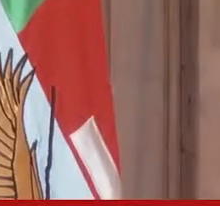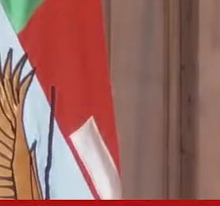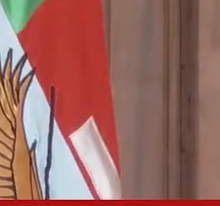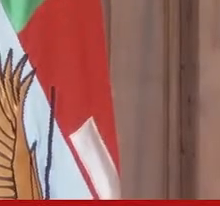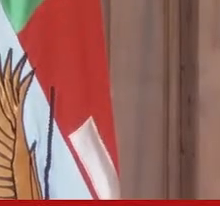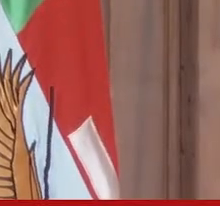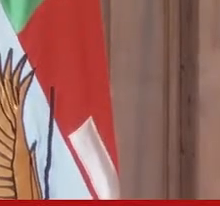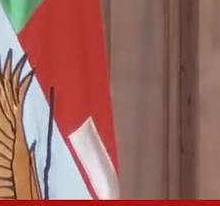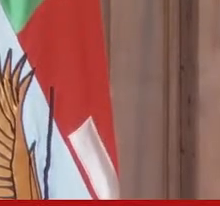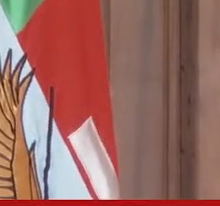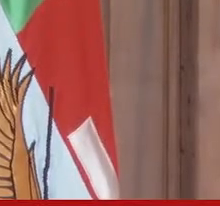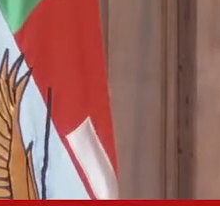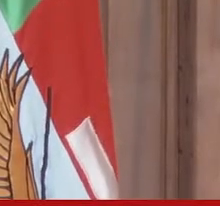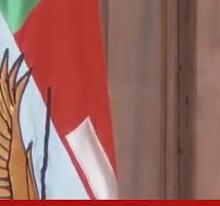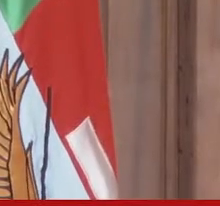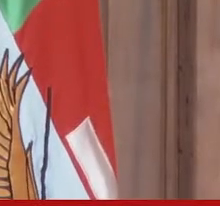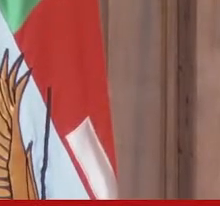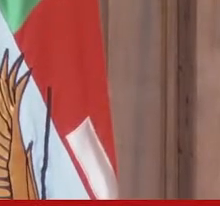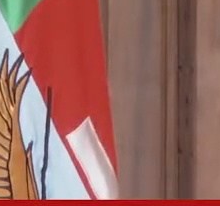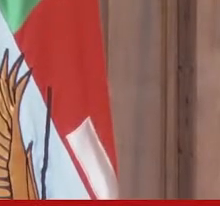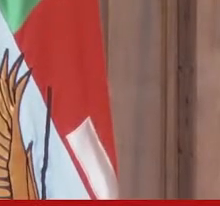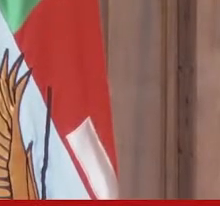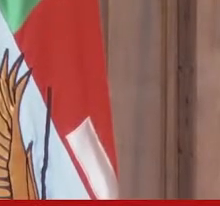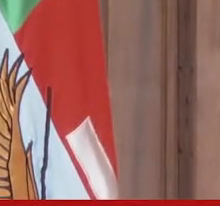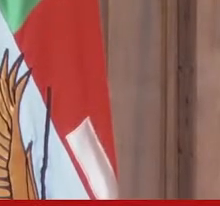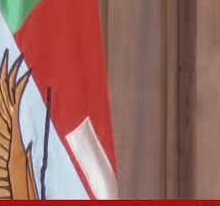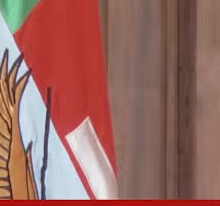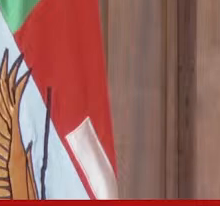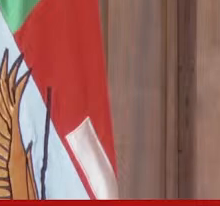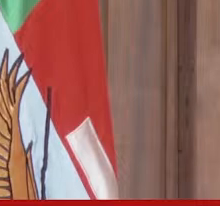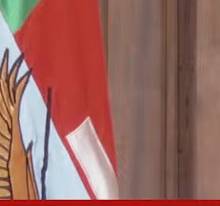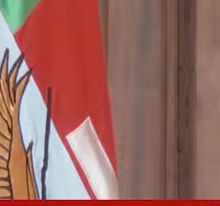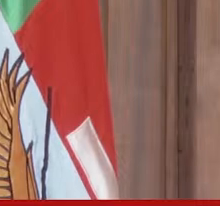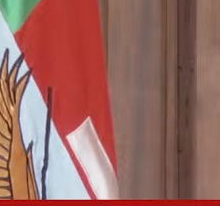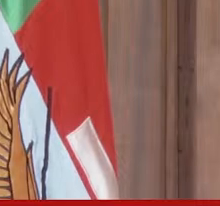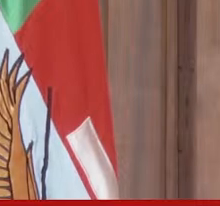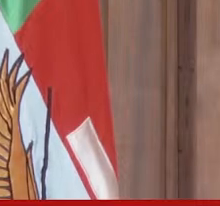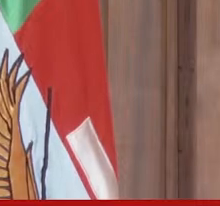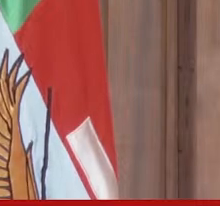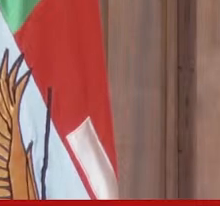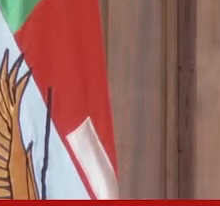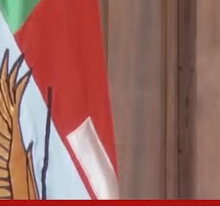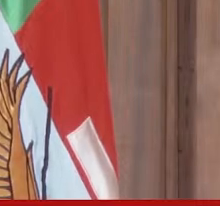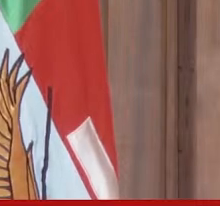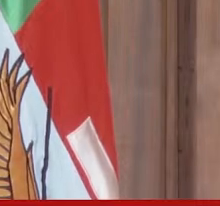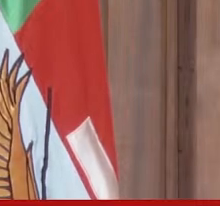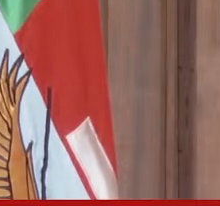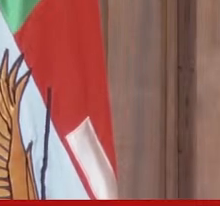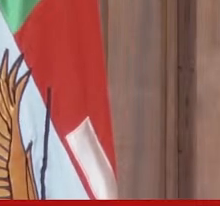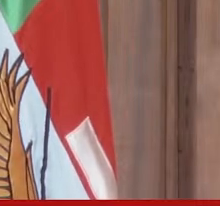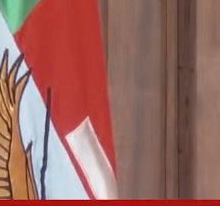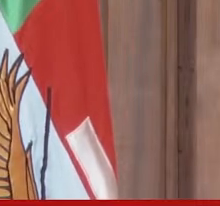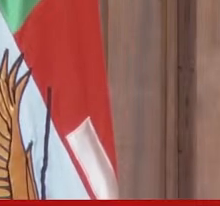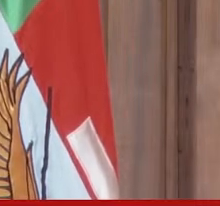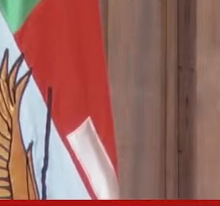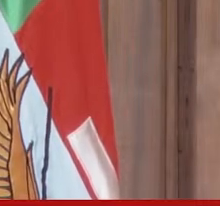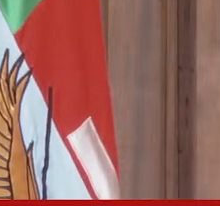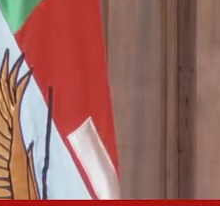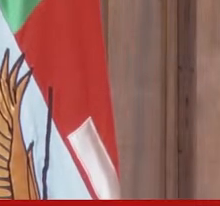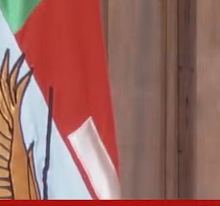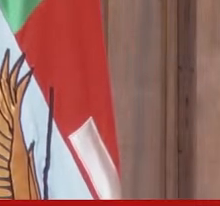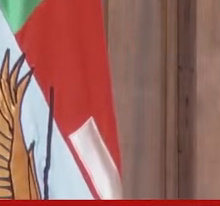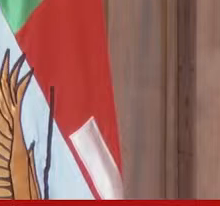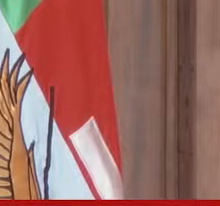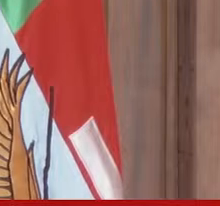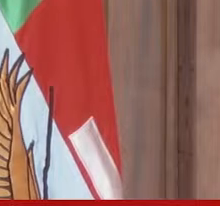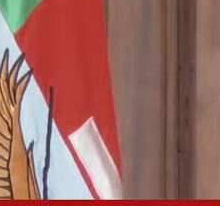Tonight, you are fired. Ruto fires all cabinet secretaries but spares prime cabinet secretary and